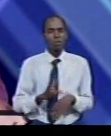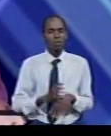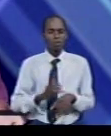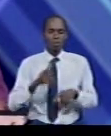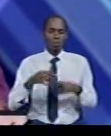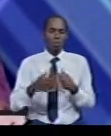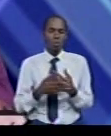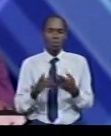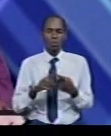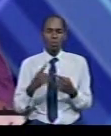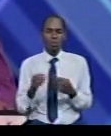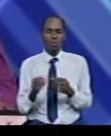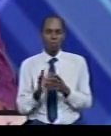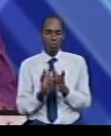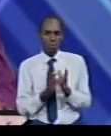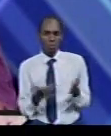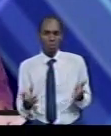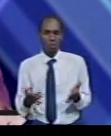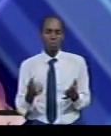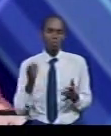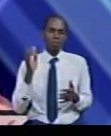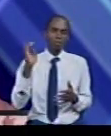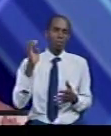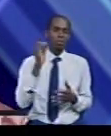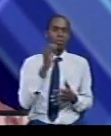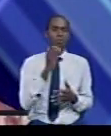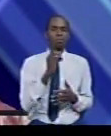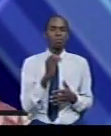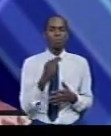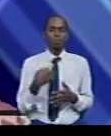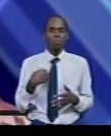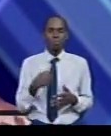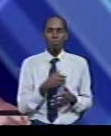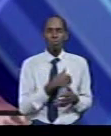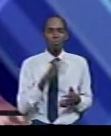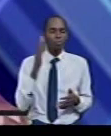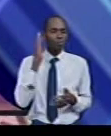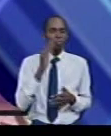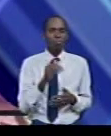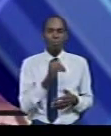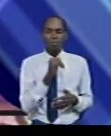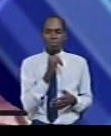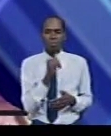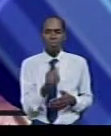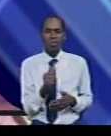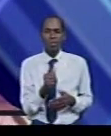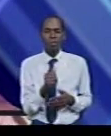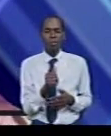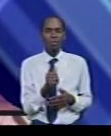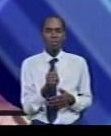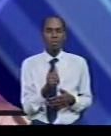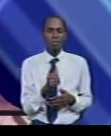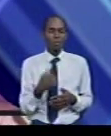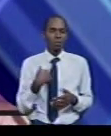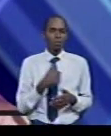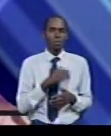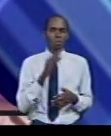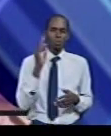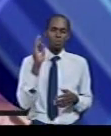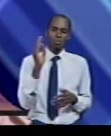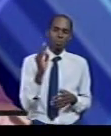scripture, evangelism. We shall not turn to another un-Christ-like gospel proclamation